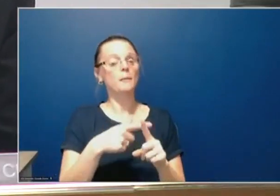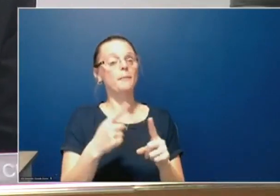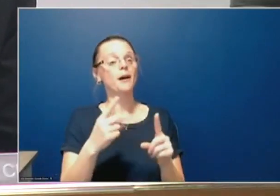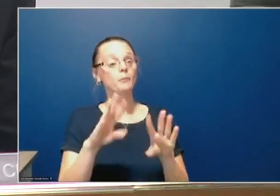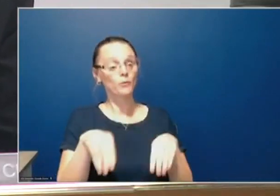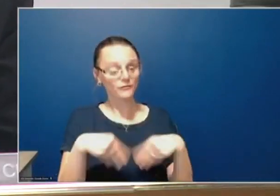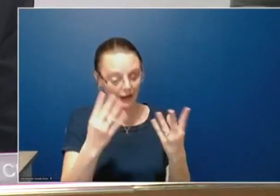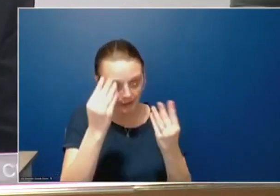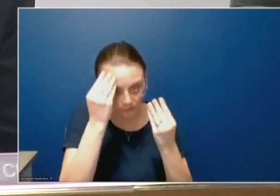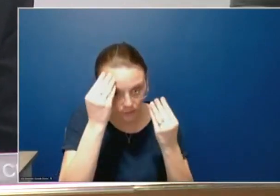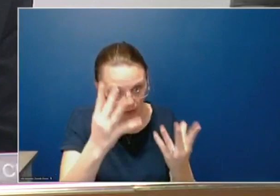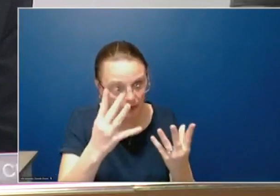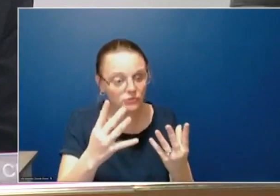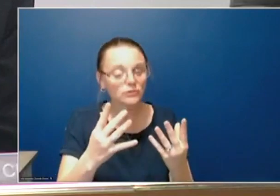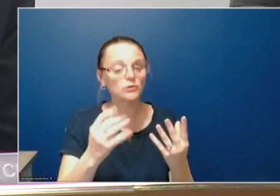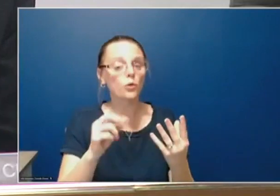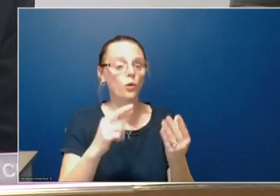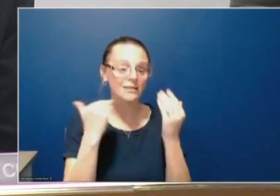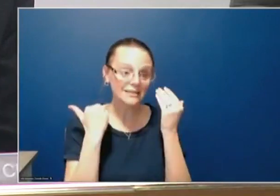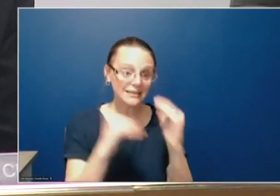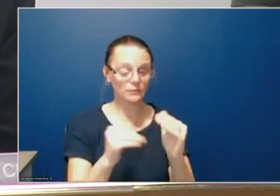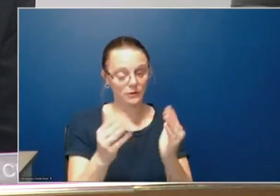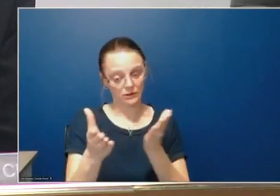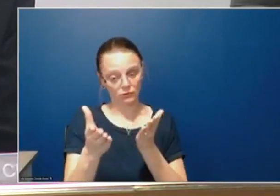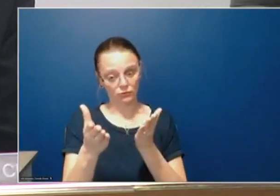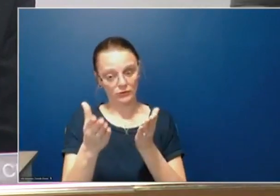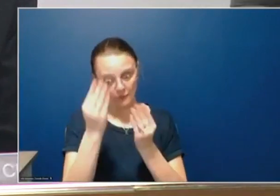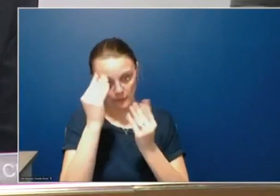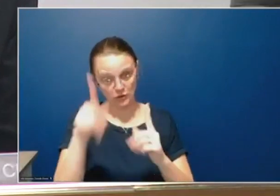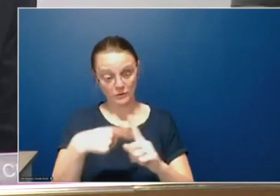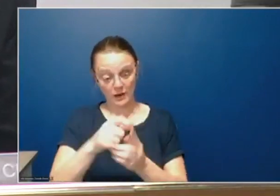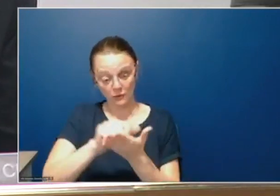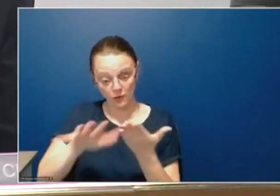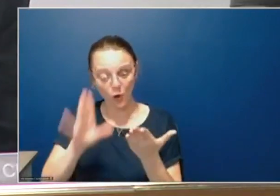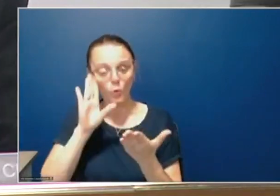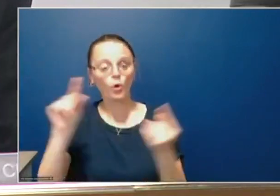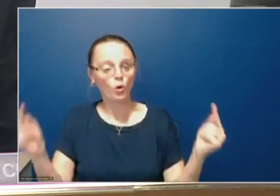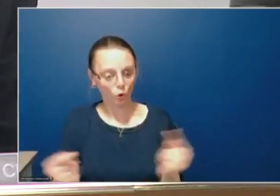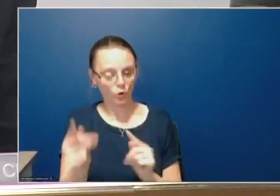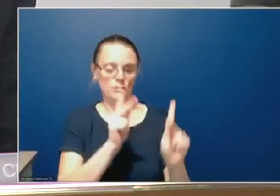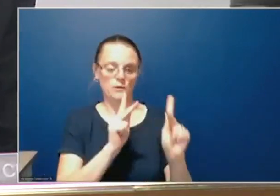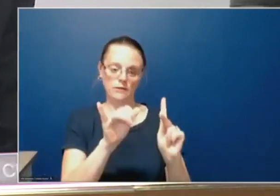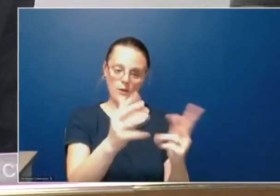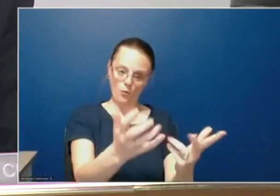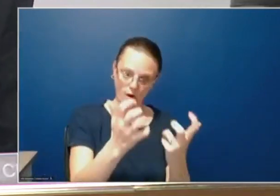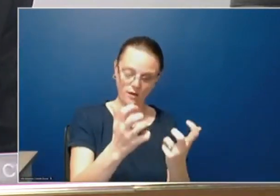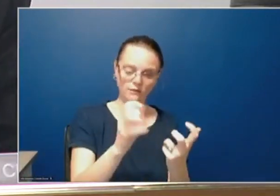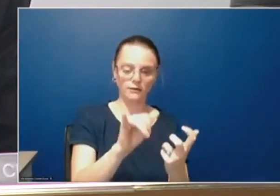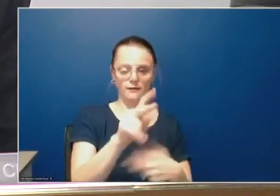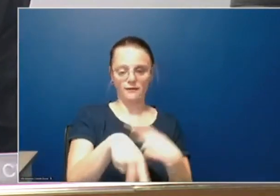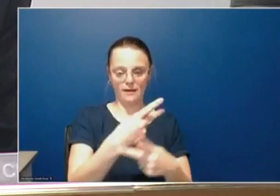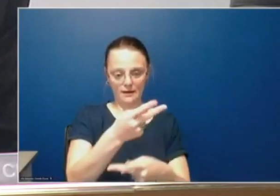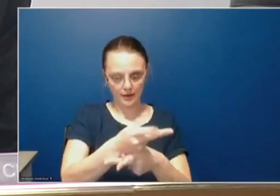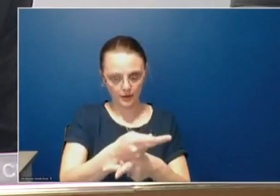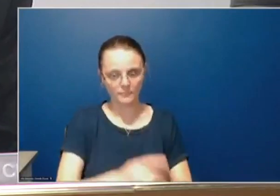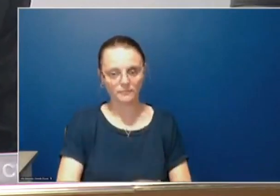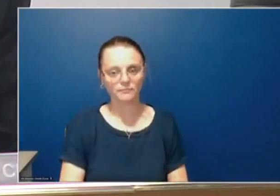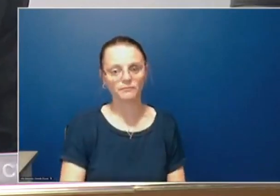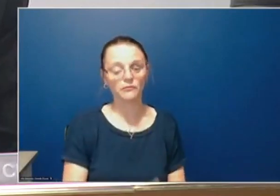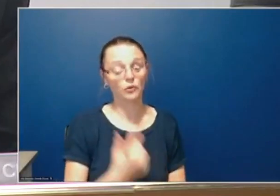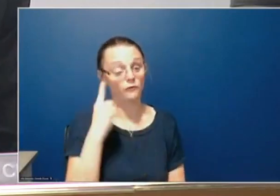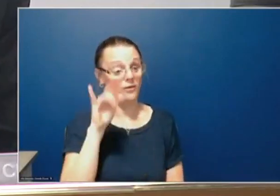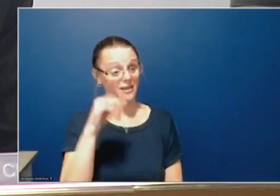abortion services, I think will only harm the health of pregnant individuals seeking care in our state. And so for that, I'll be a no.